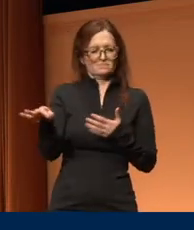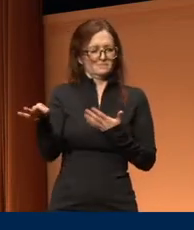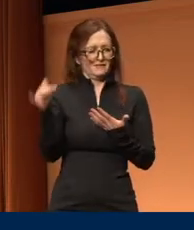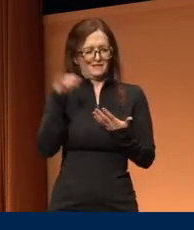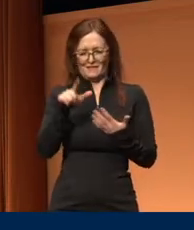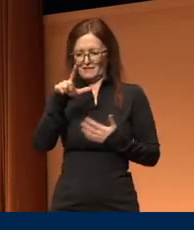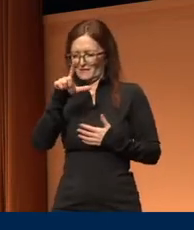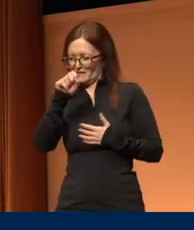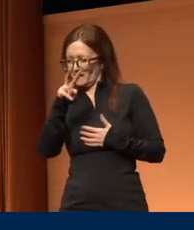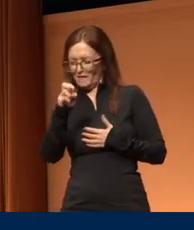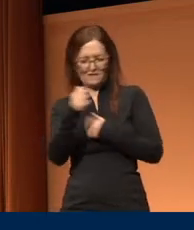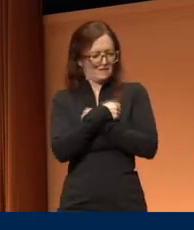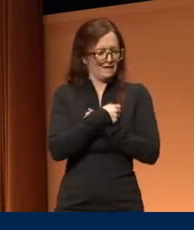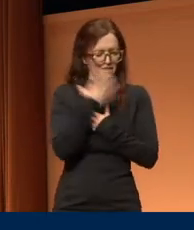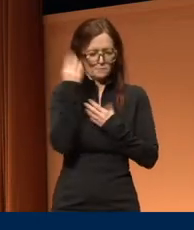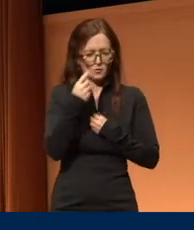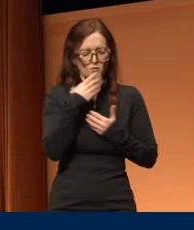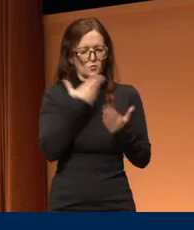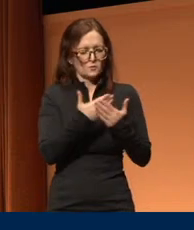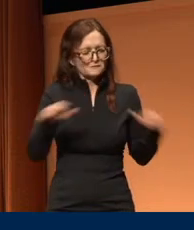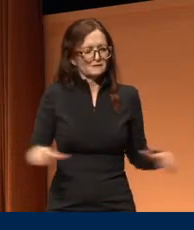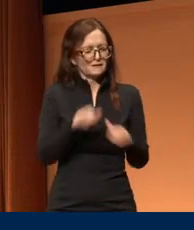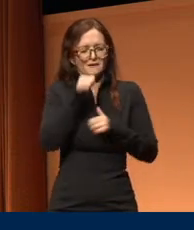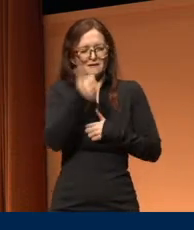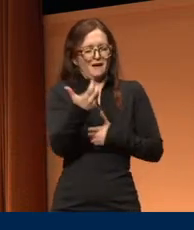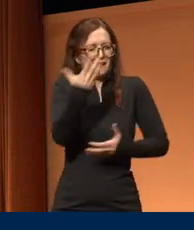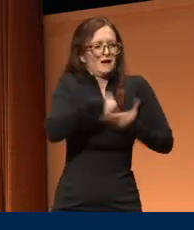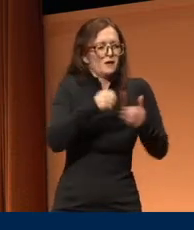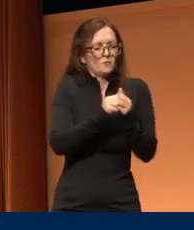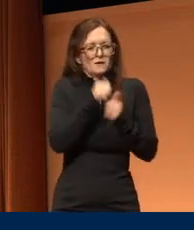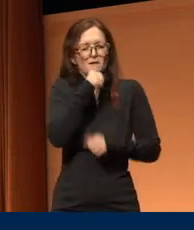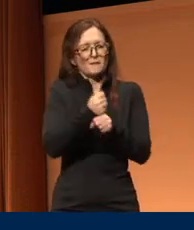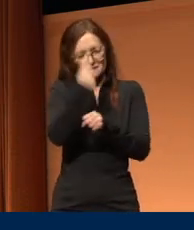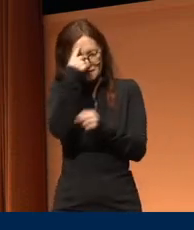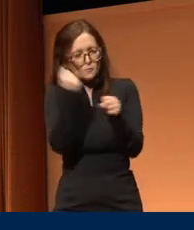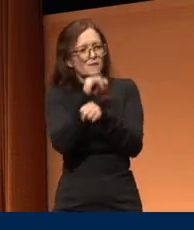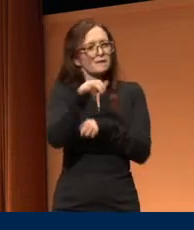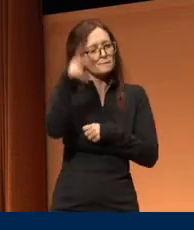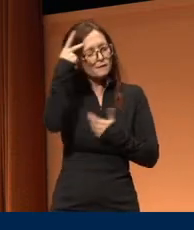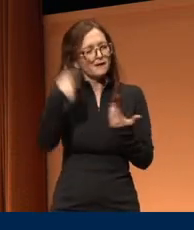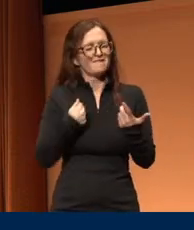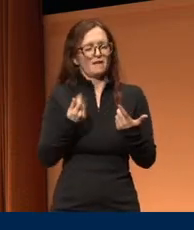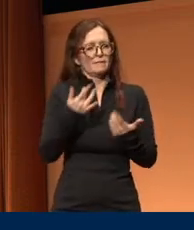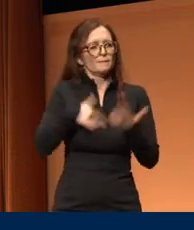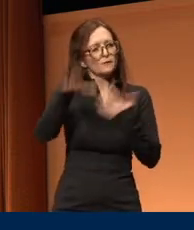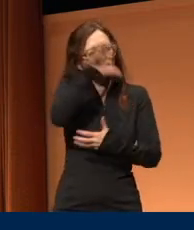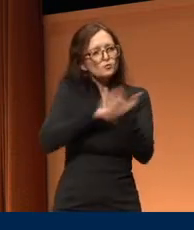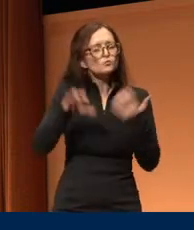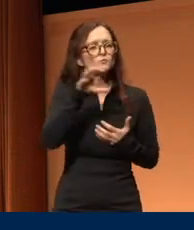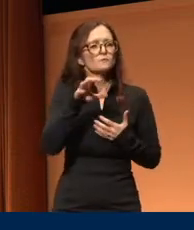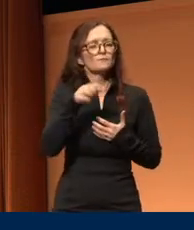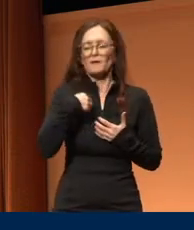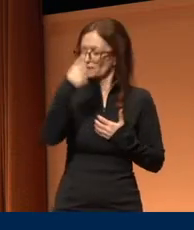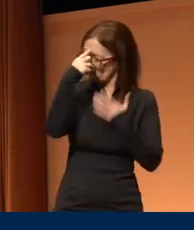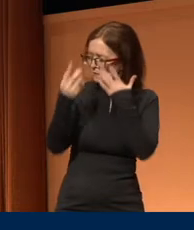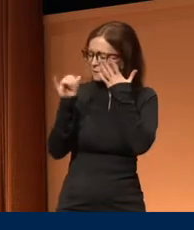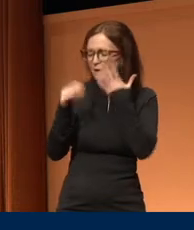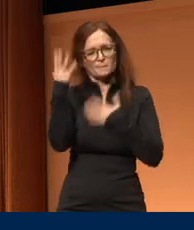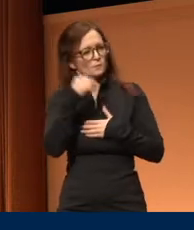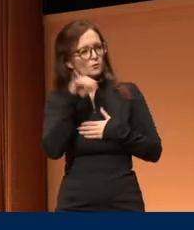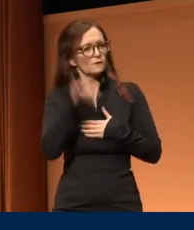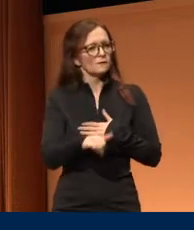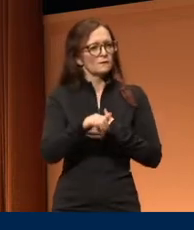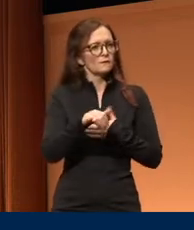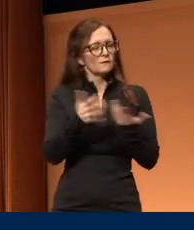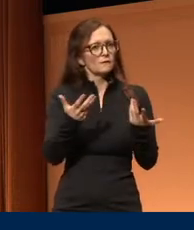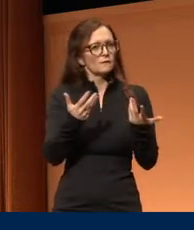love, as well as beauty and good deeds, did not quite make sense and felt like a confusion of categories. I thought the beauty of the rhetoric